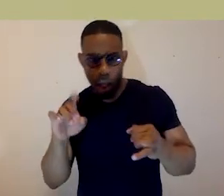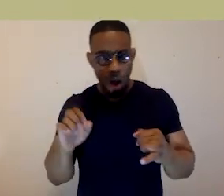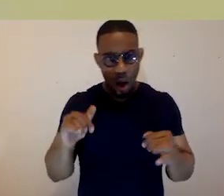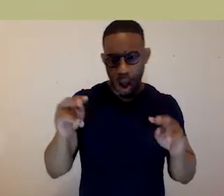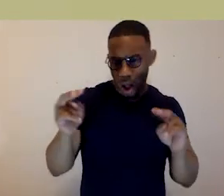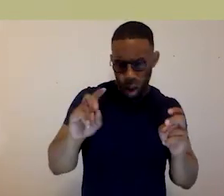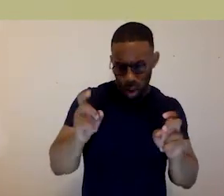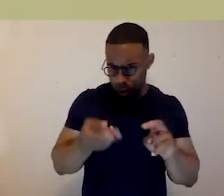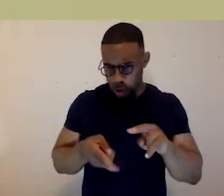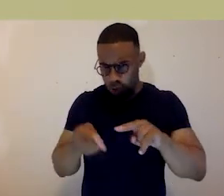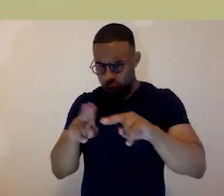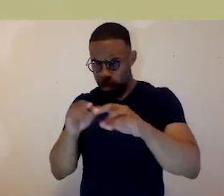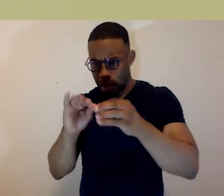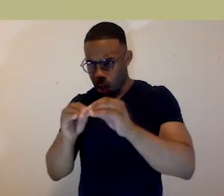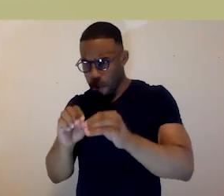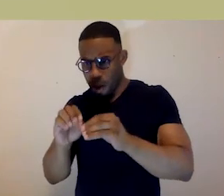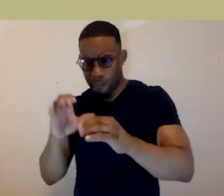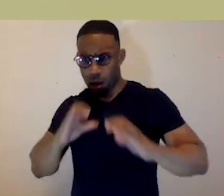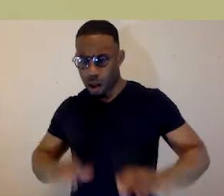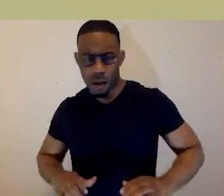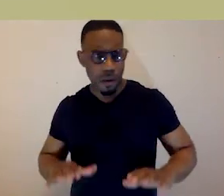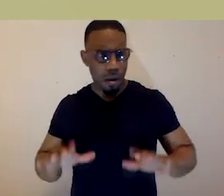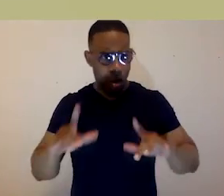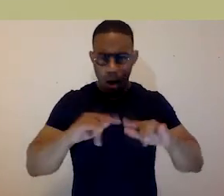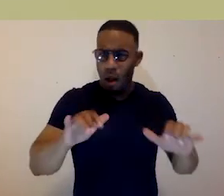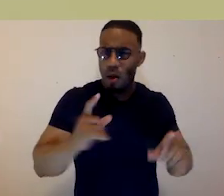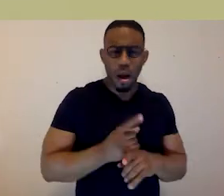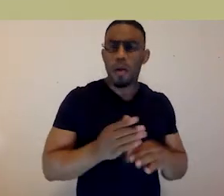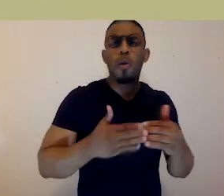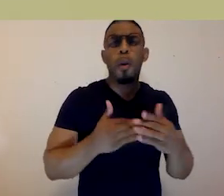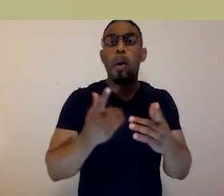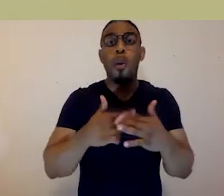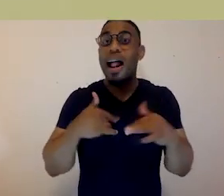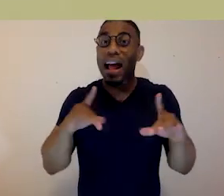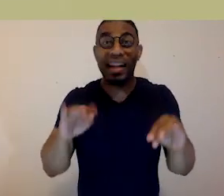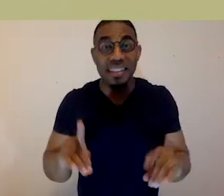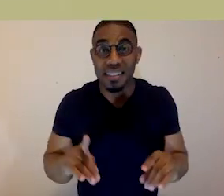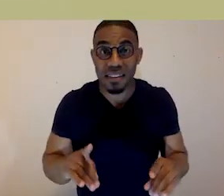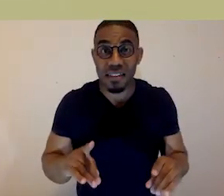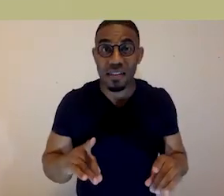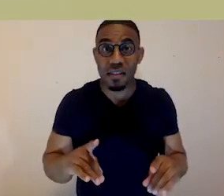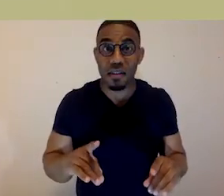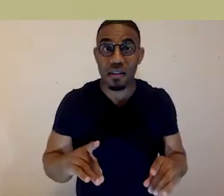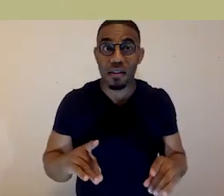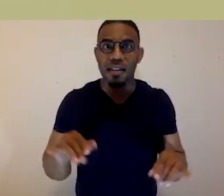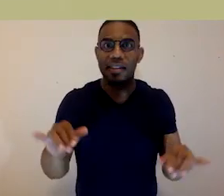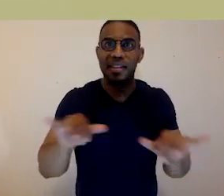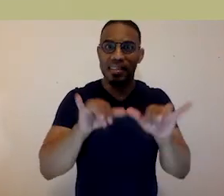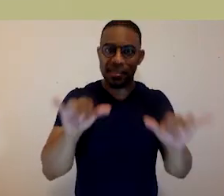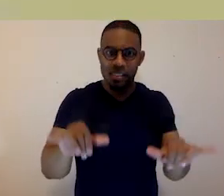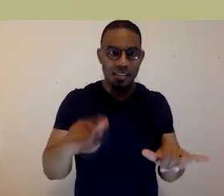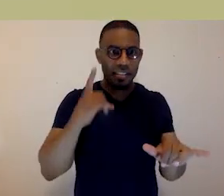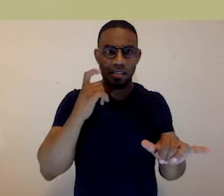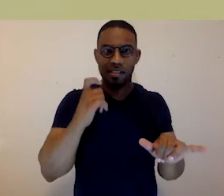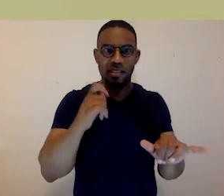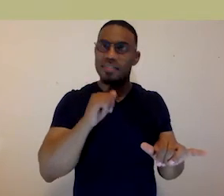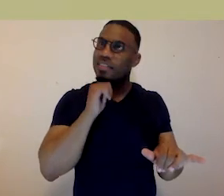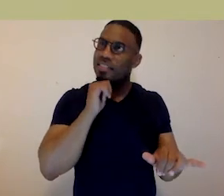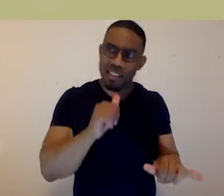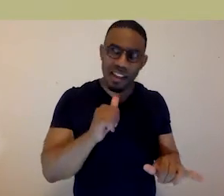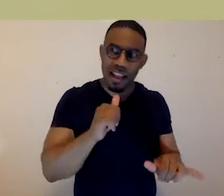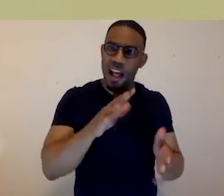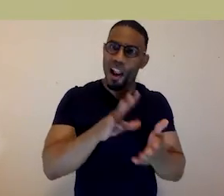I'm increasing my number of customers, all of this. No matter what I did, the system just was